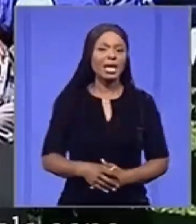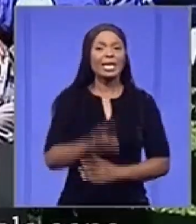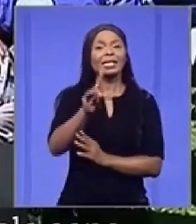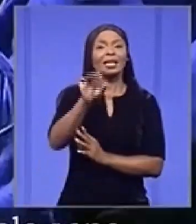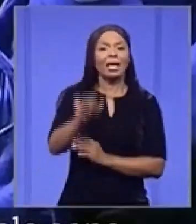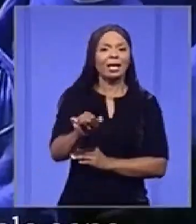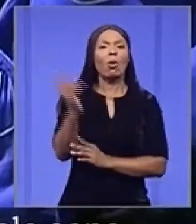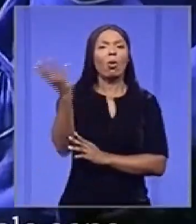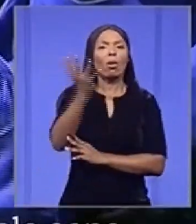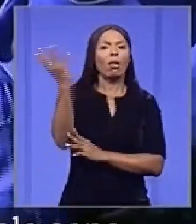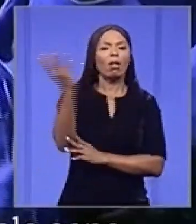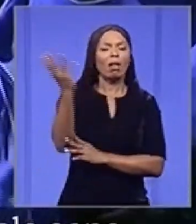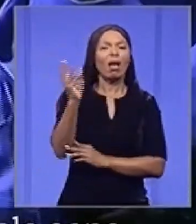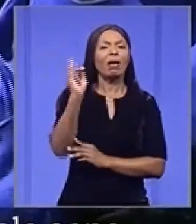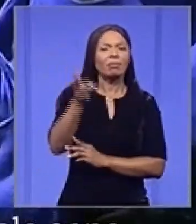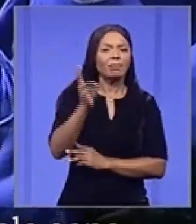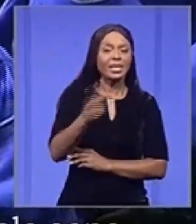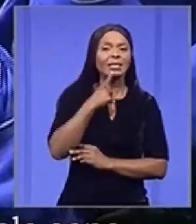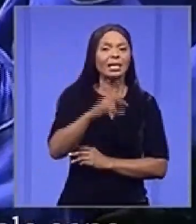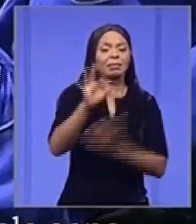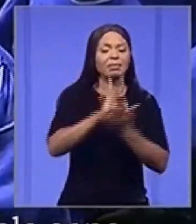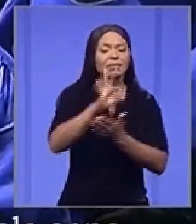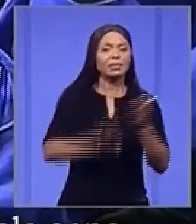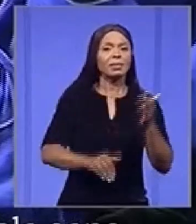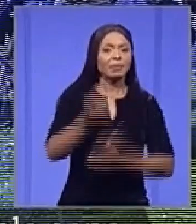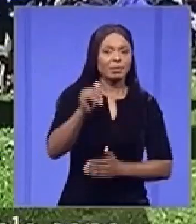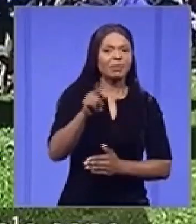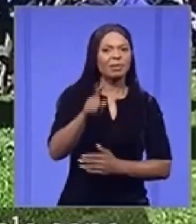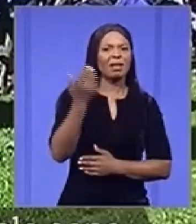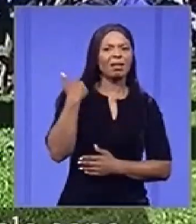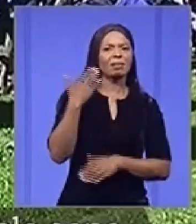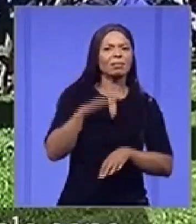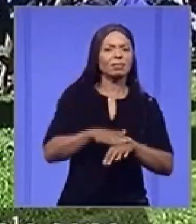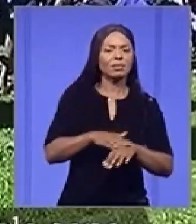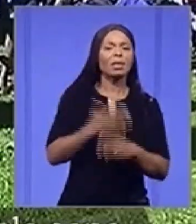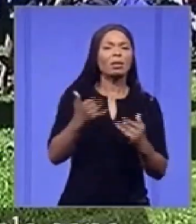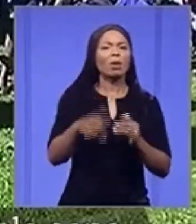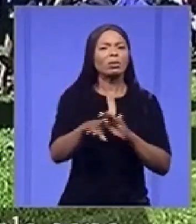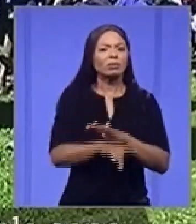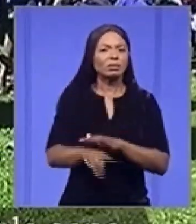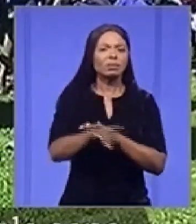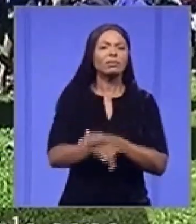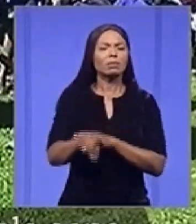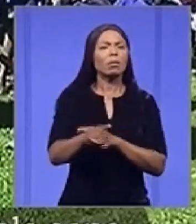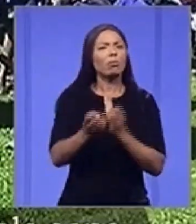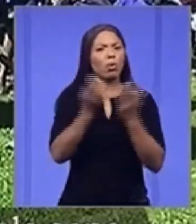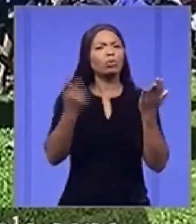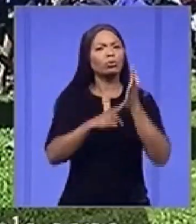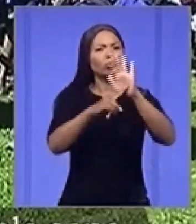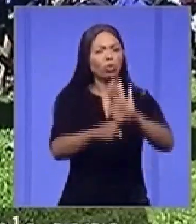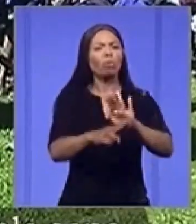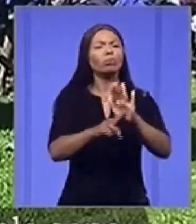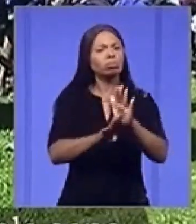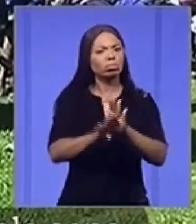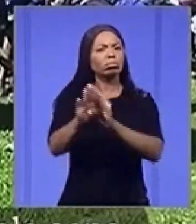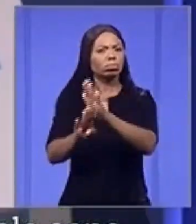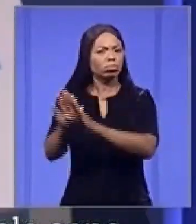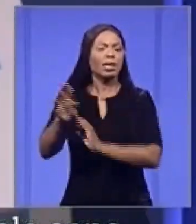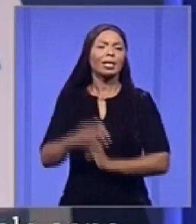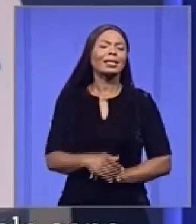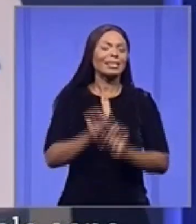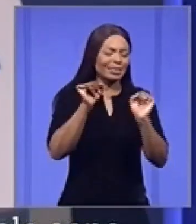tlaleleditse gape ka gore dipholo tsa ditlhopho tsa nakwana di supile kgolo ya lekoko. We are seeing trends of positive growth,